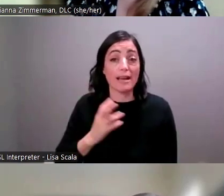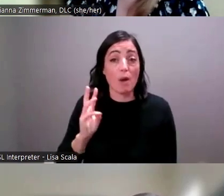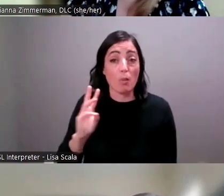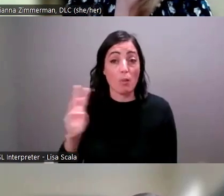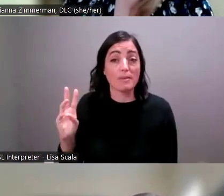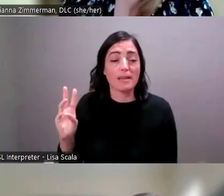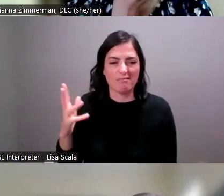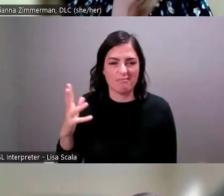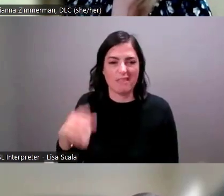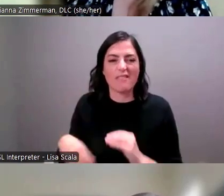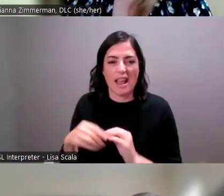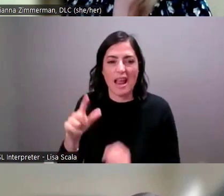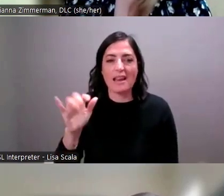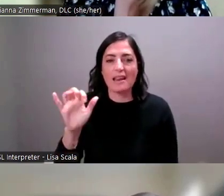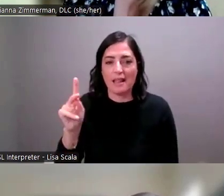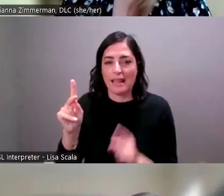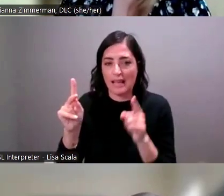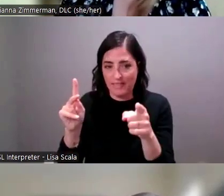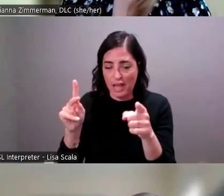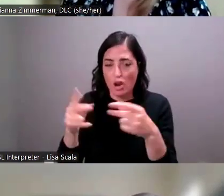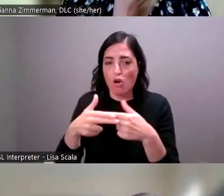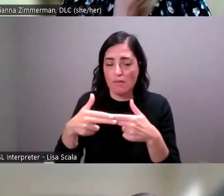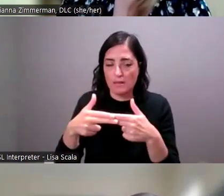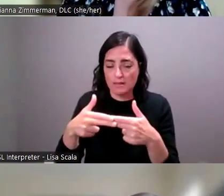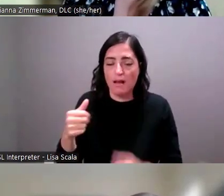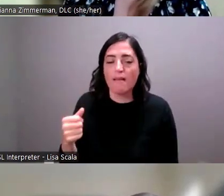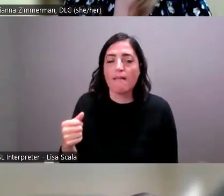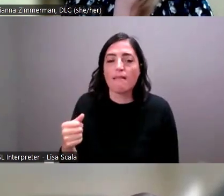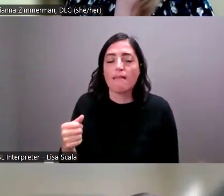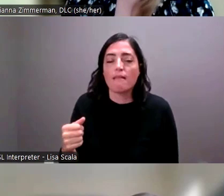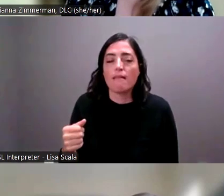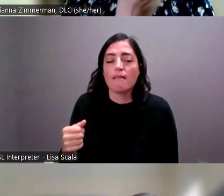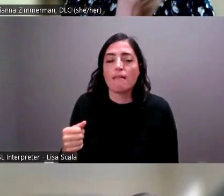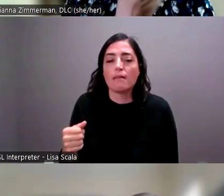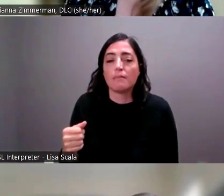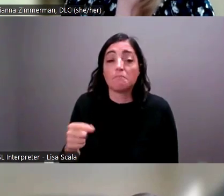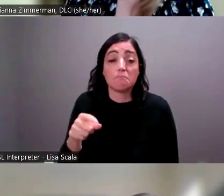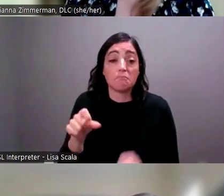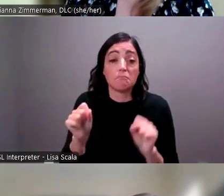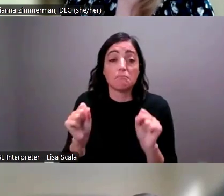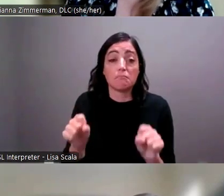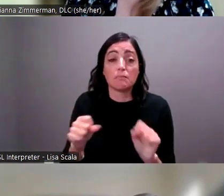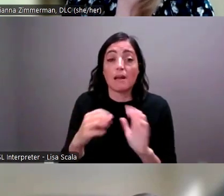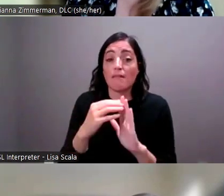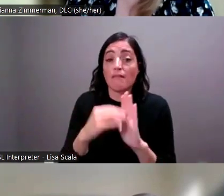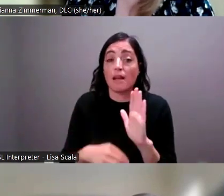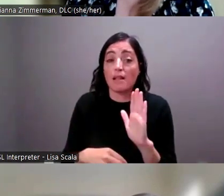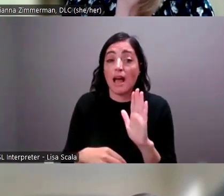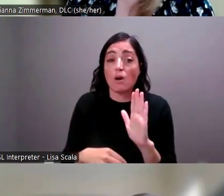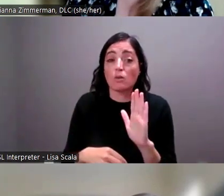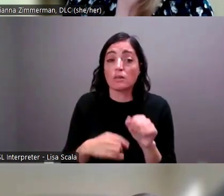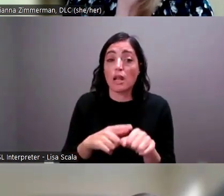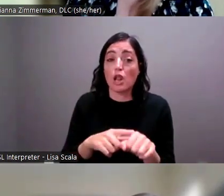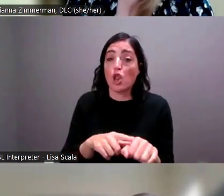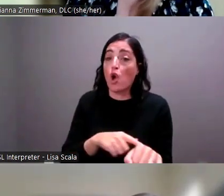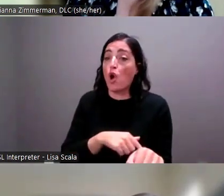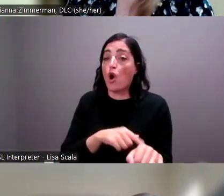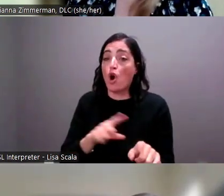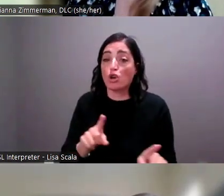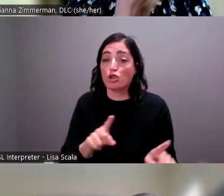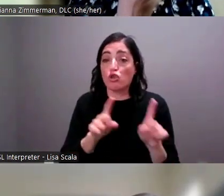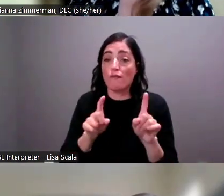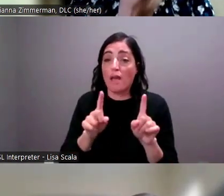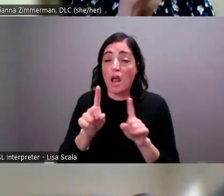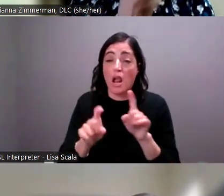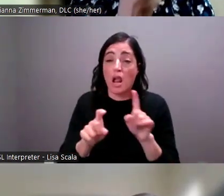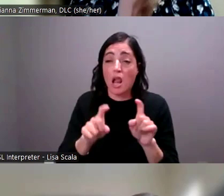linked that. You can fill out a long survey, which